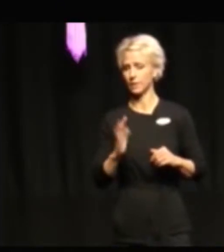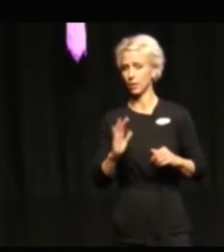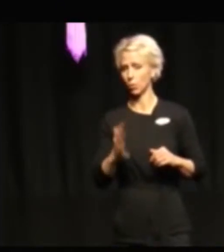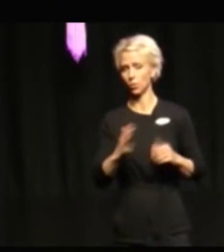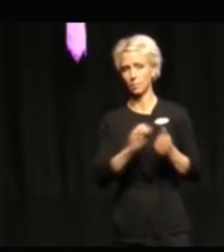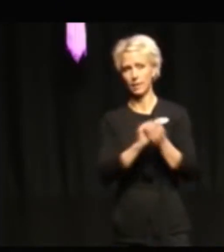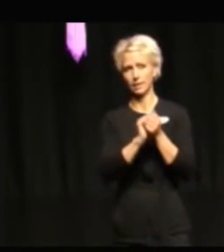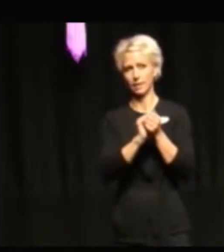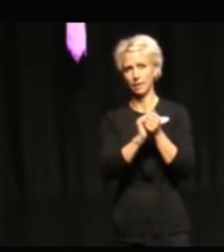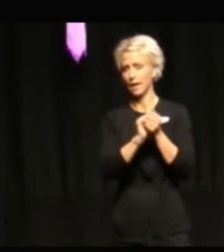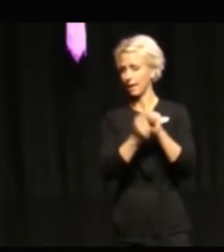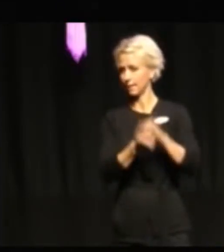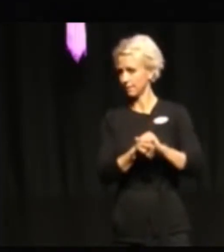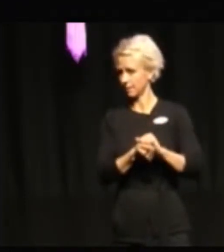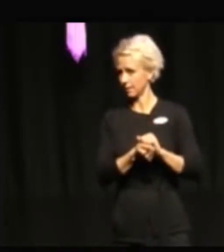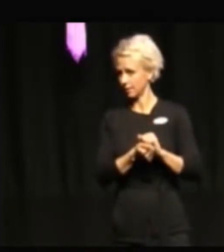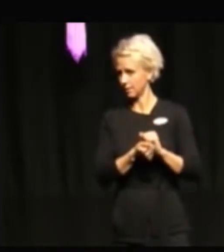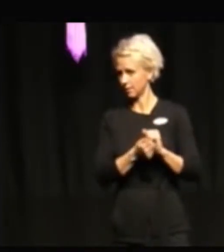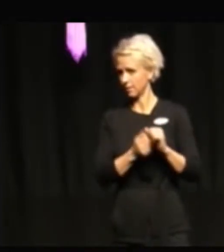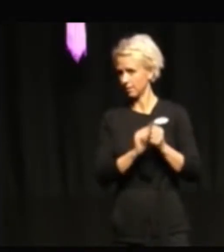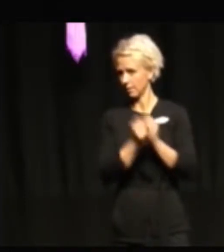it depends on which covenant.